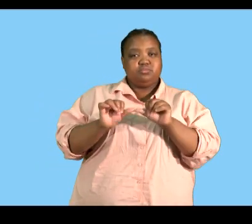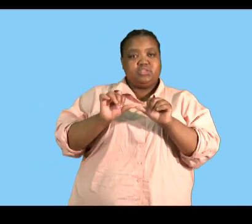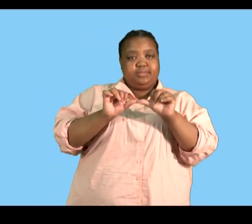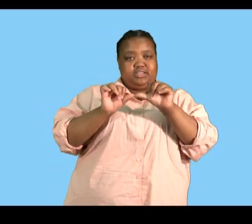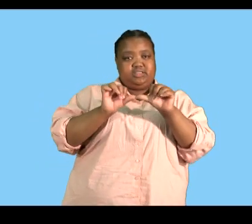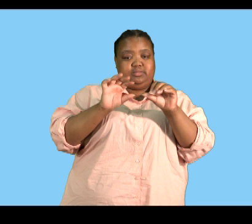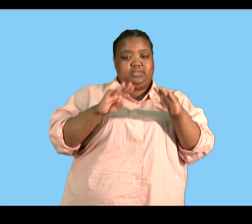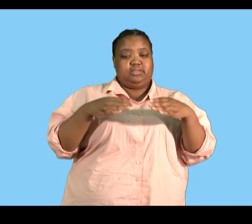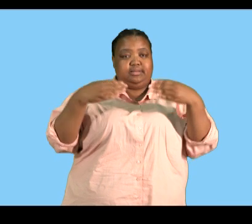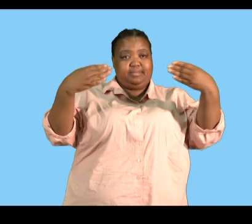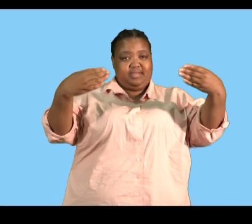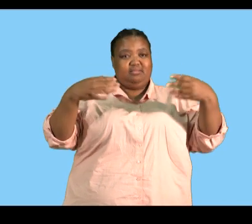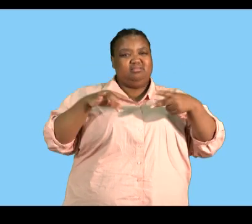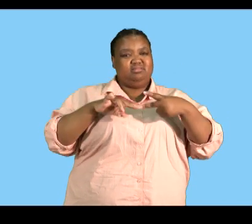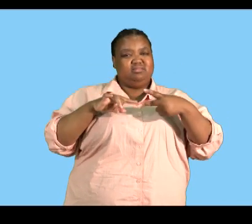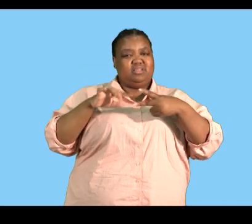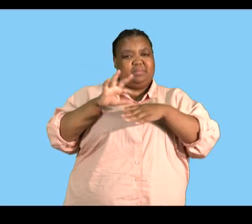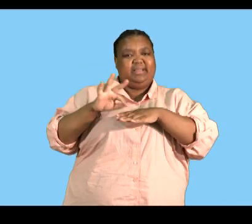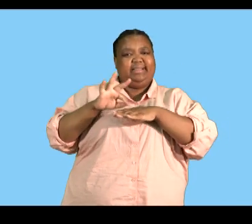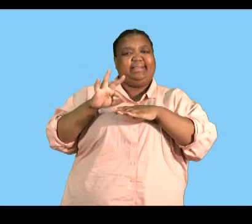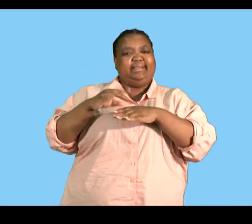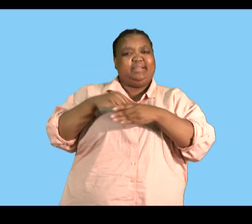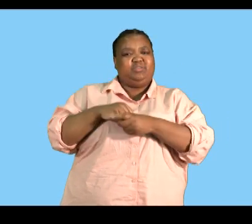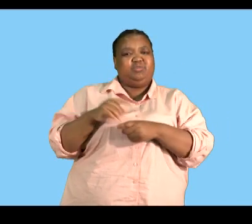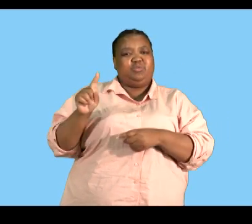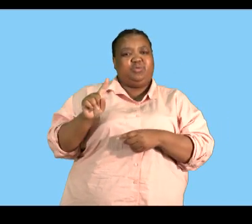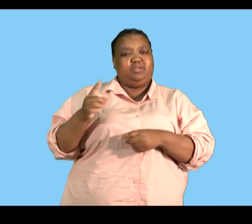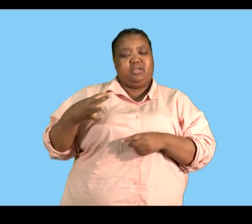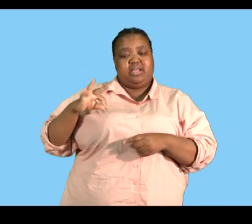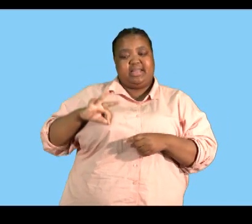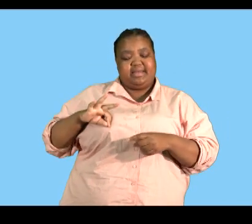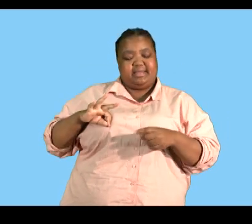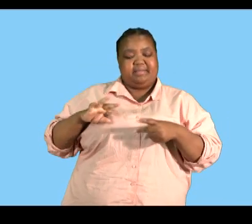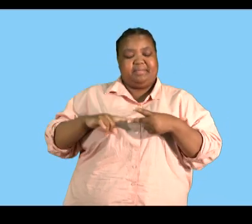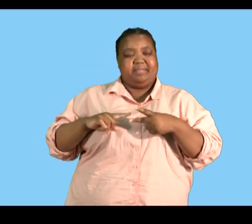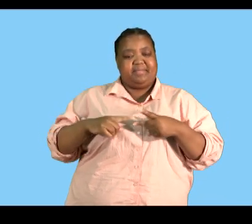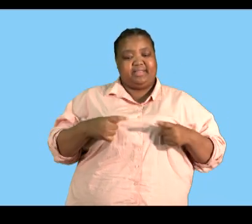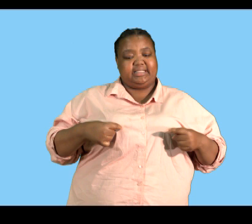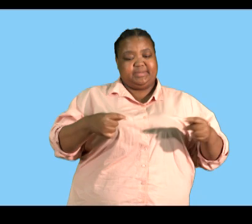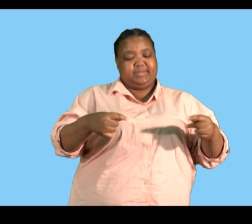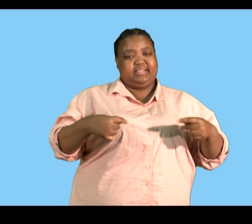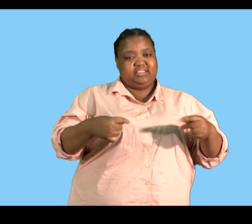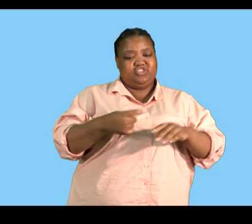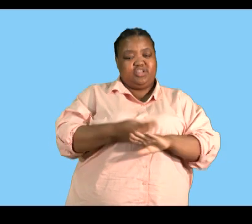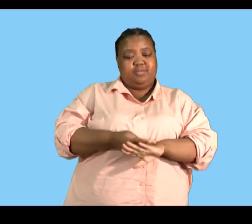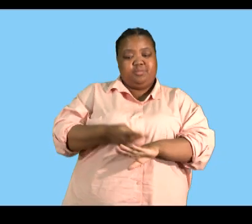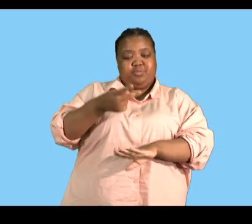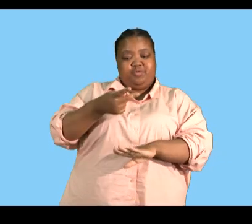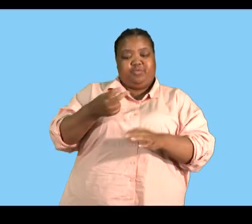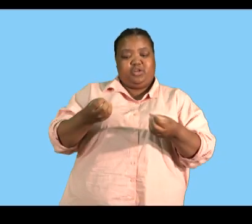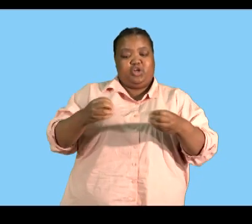on measurements, maps and plan, which may include income, expenditure, profit or